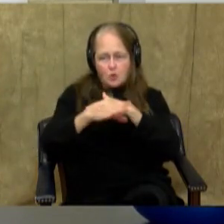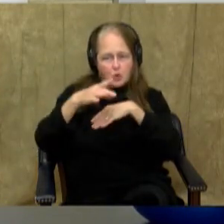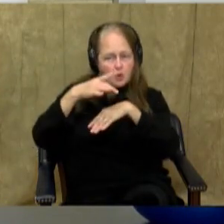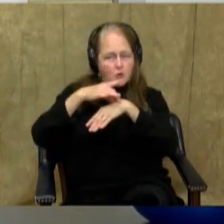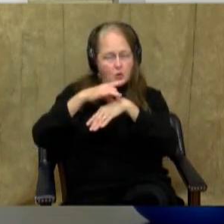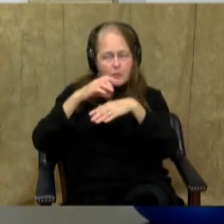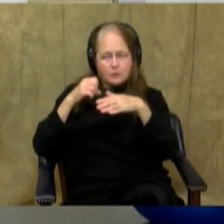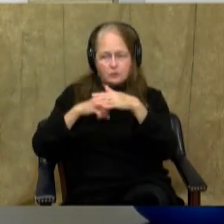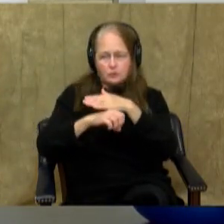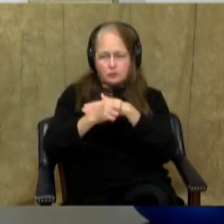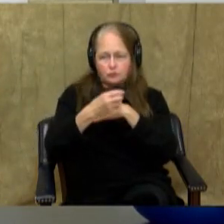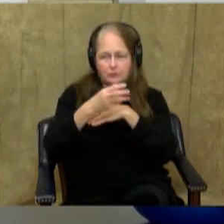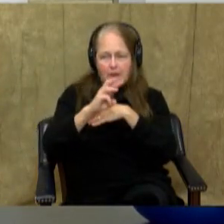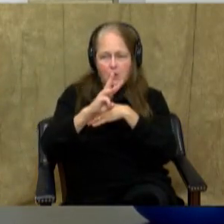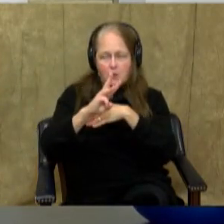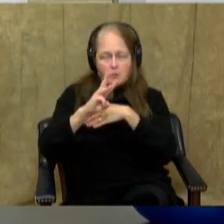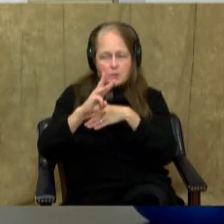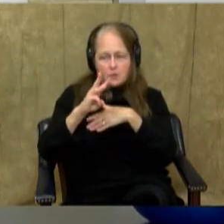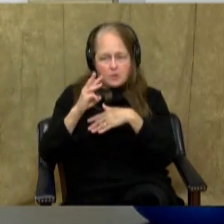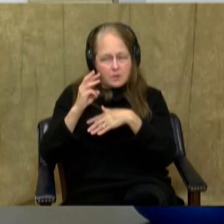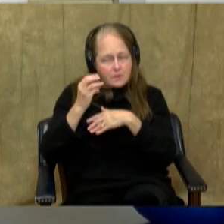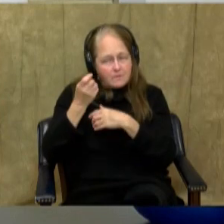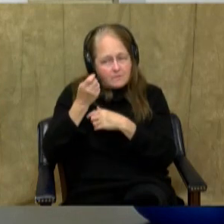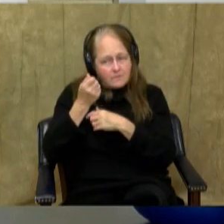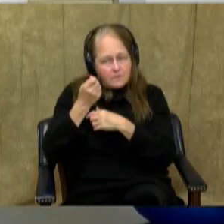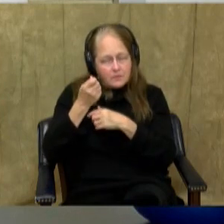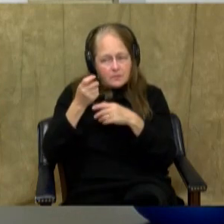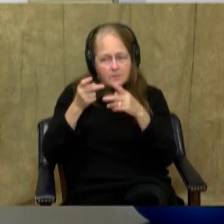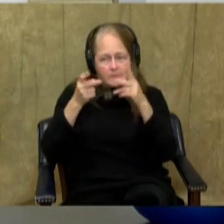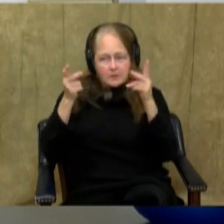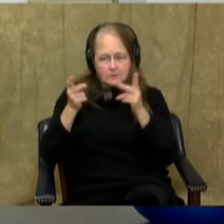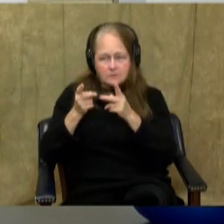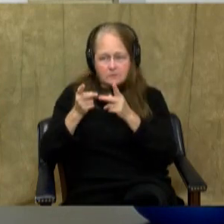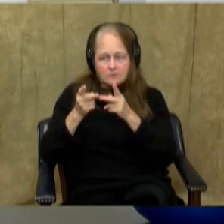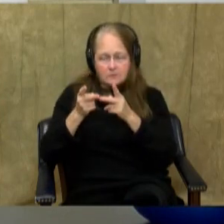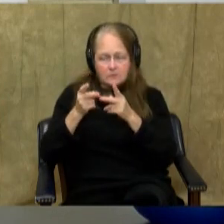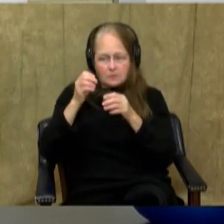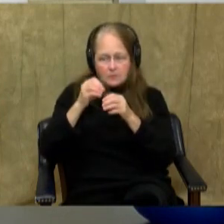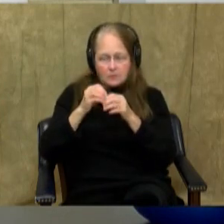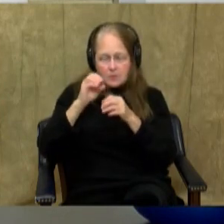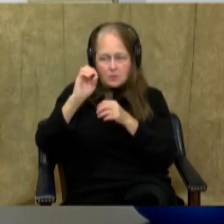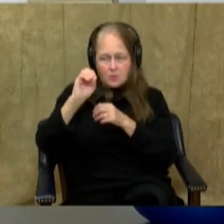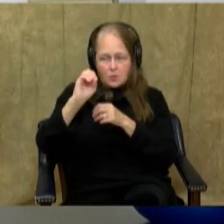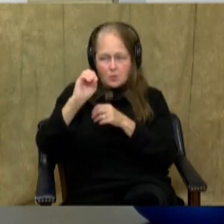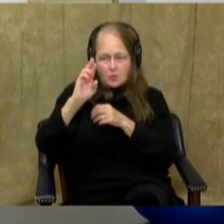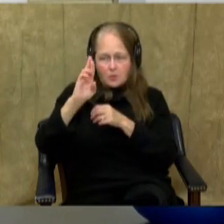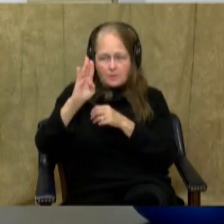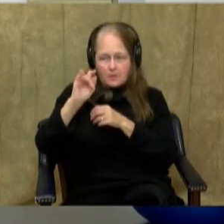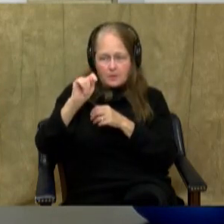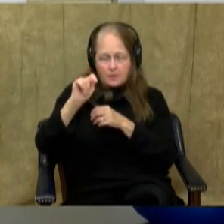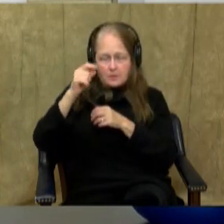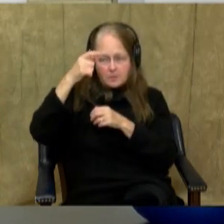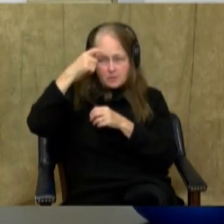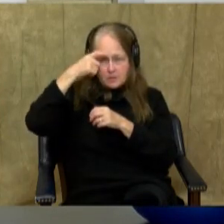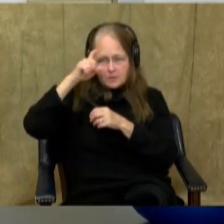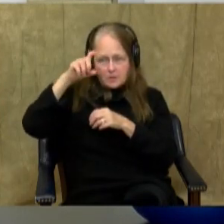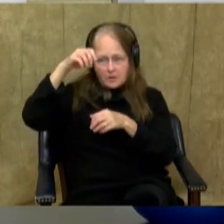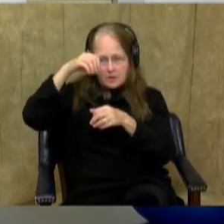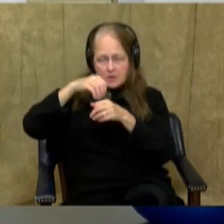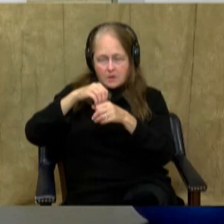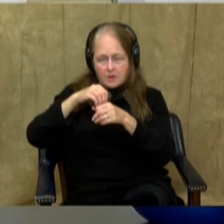won't cover it. So there are only a couple of positions in this orbit where the moon is in